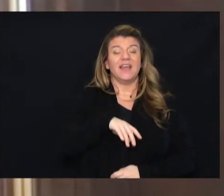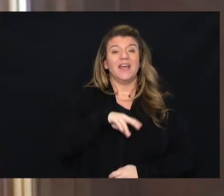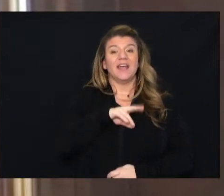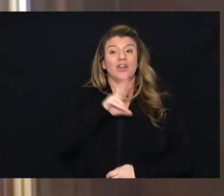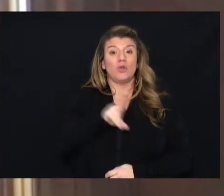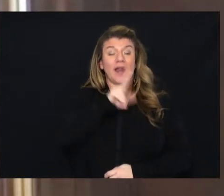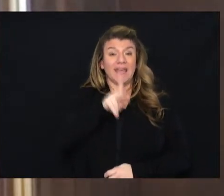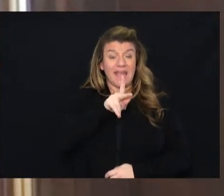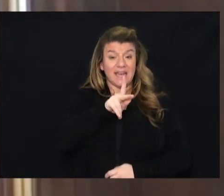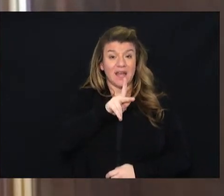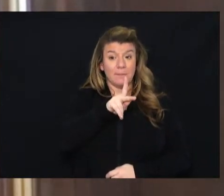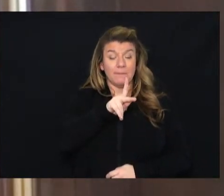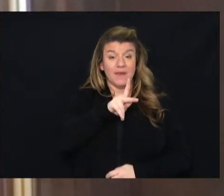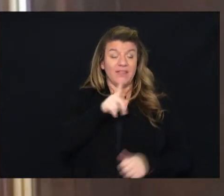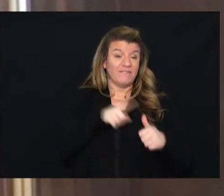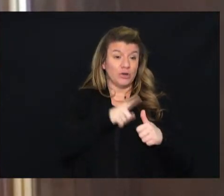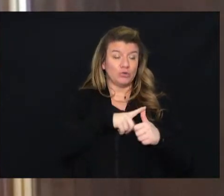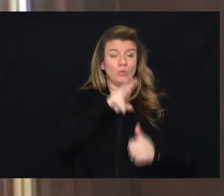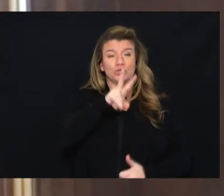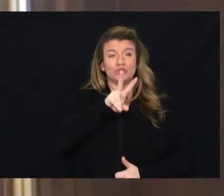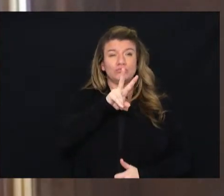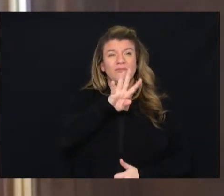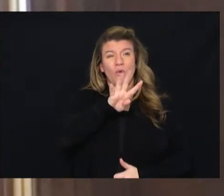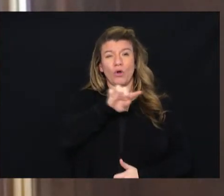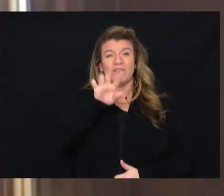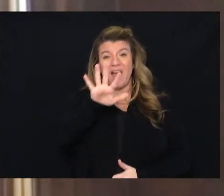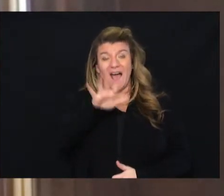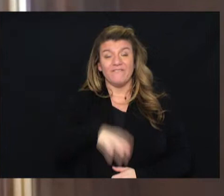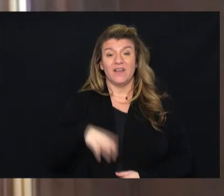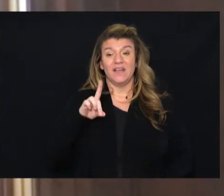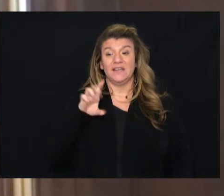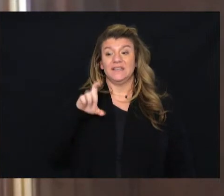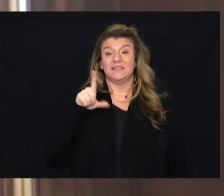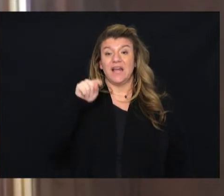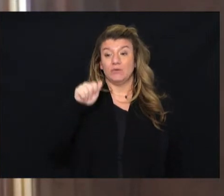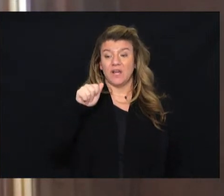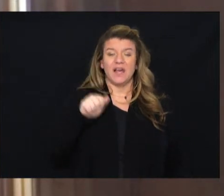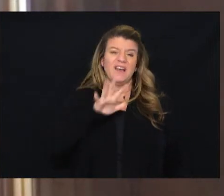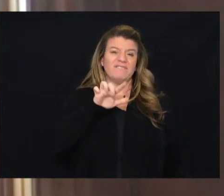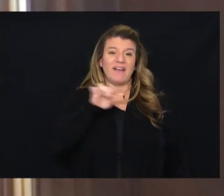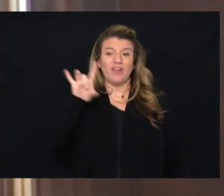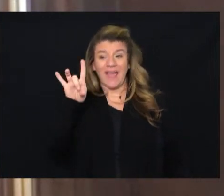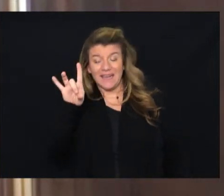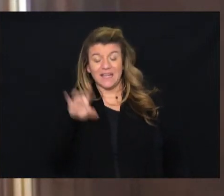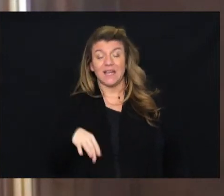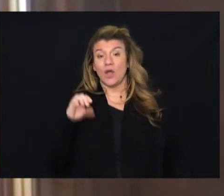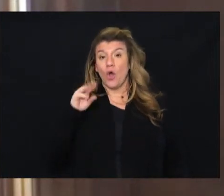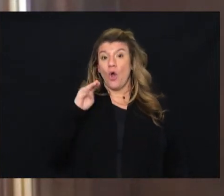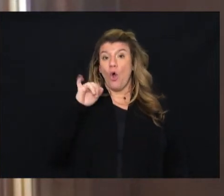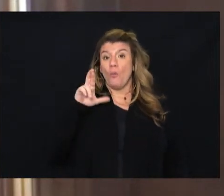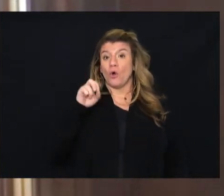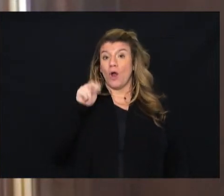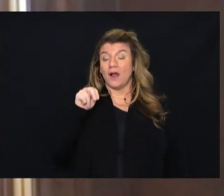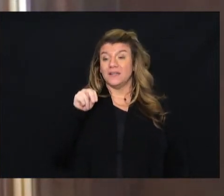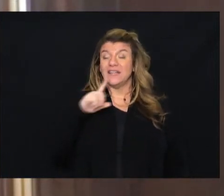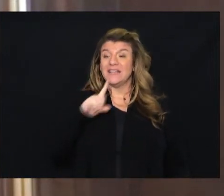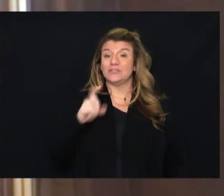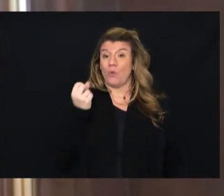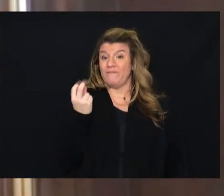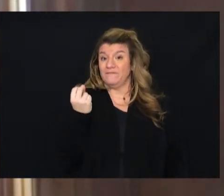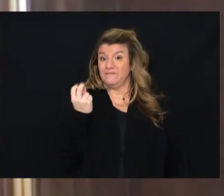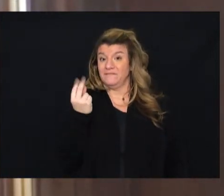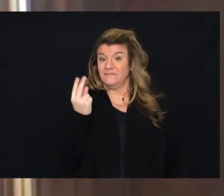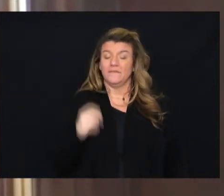the United Kingdom, the Alpha variant, about 4 to 5. The Delta variant, about 5 to 8. And the Omicron variant, about